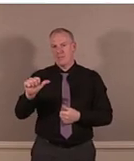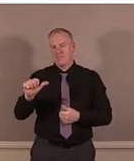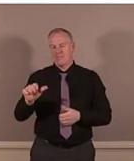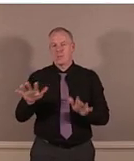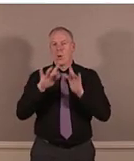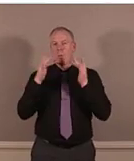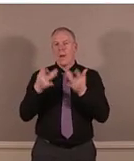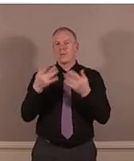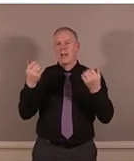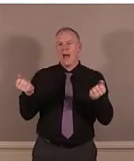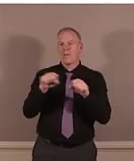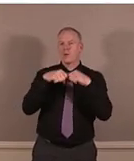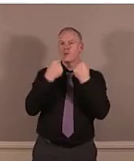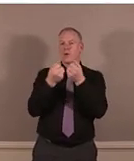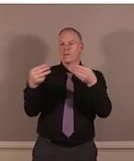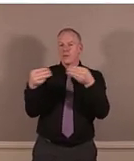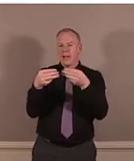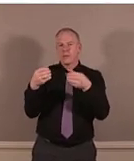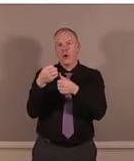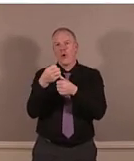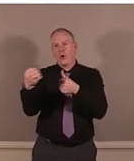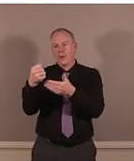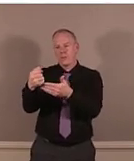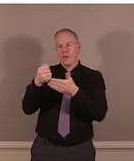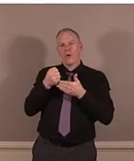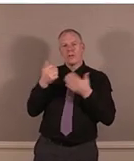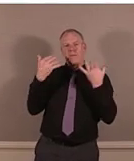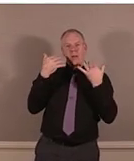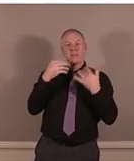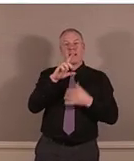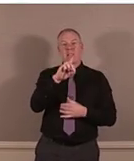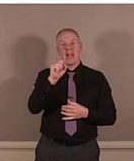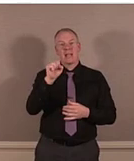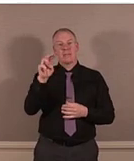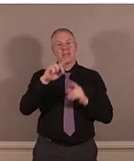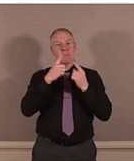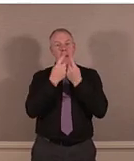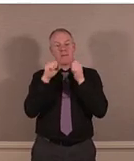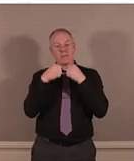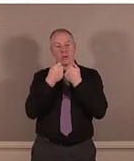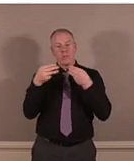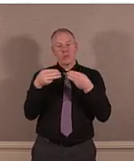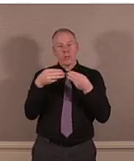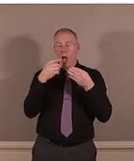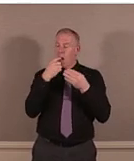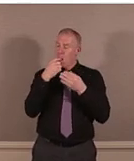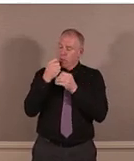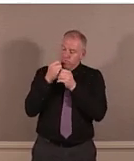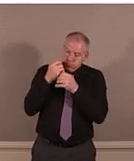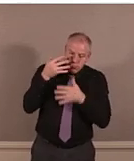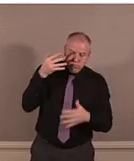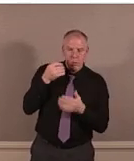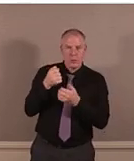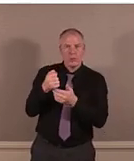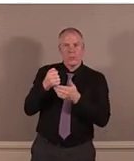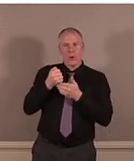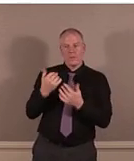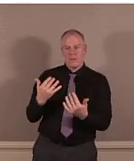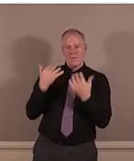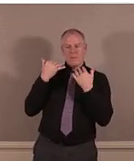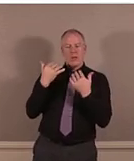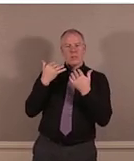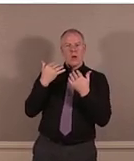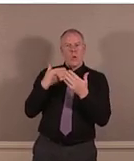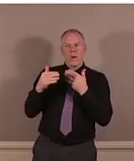social protection and other supports information. As we know, DSP, the Department of Social Protection, provides a massive amount of supports and information about